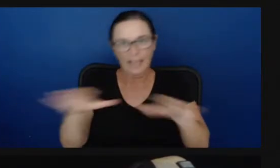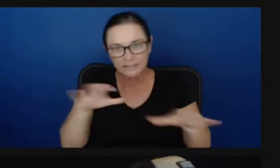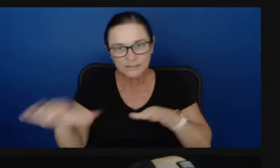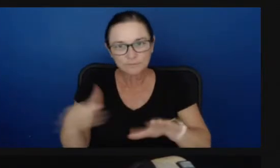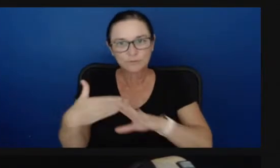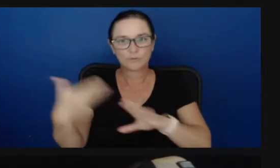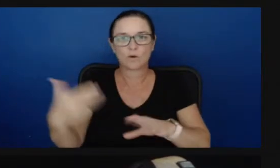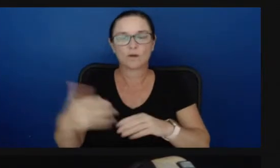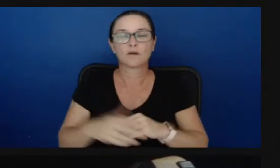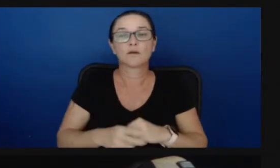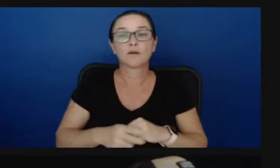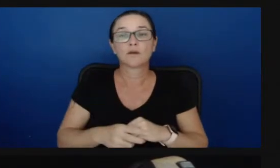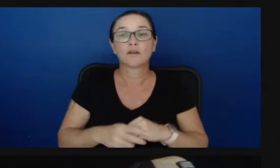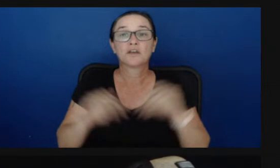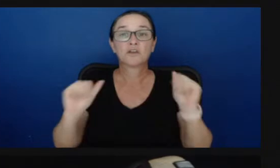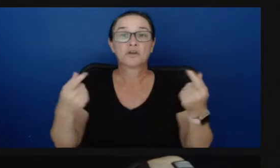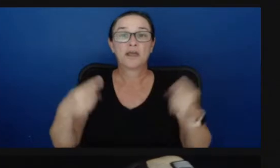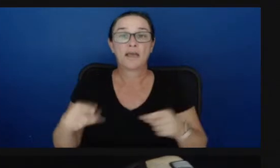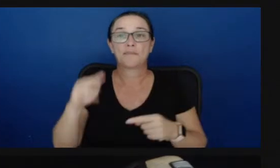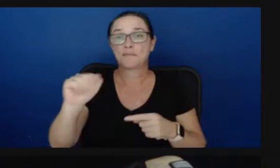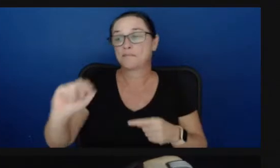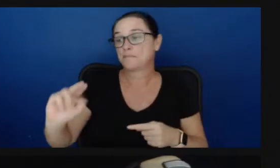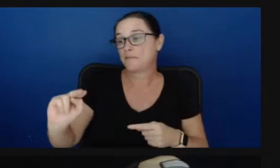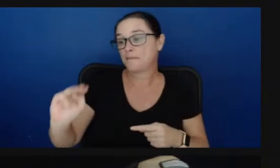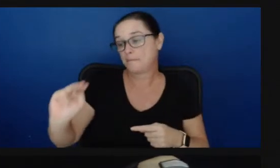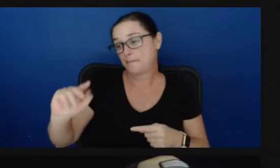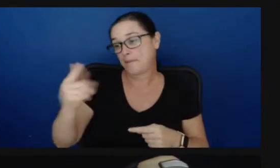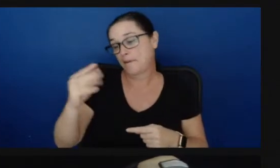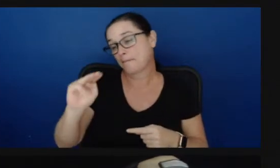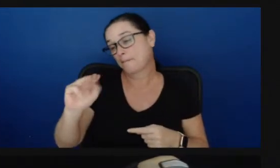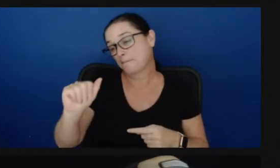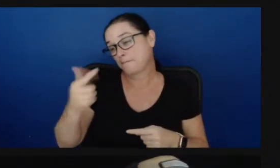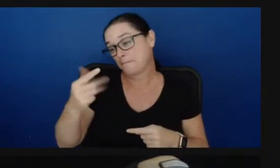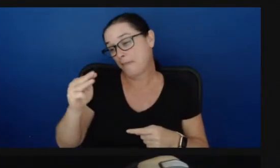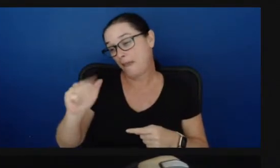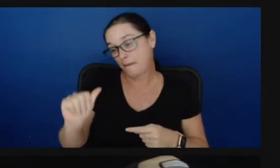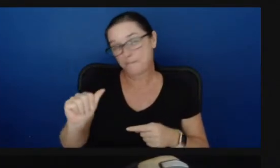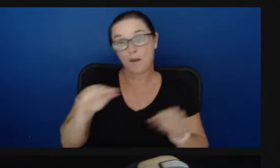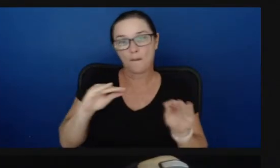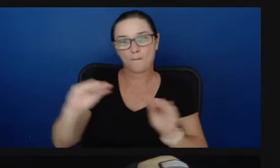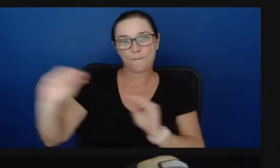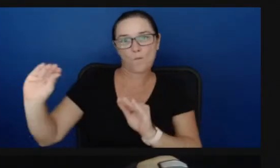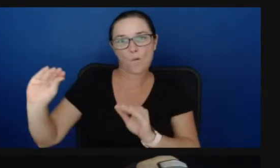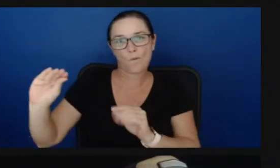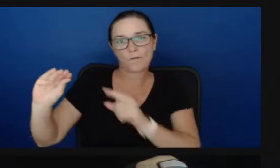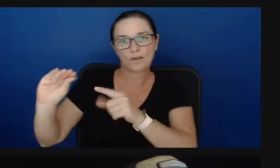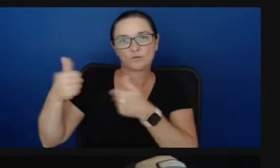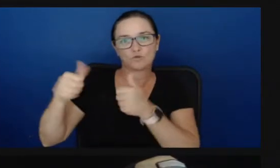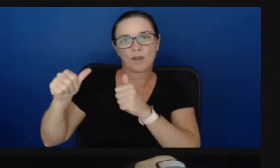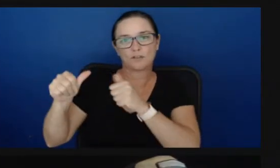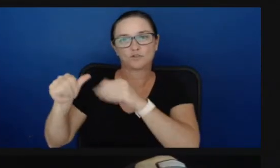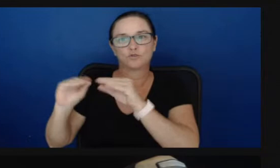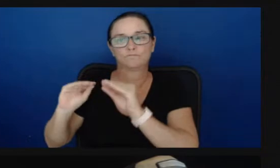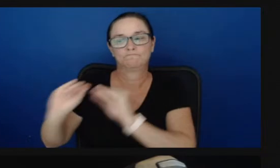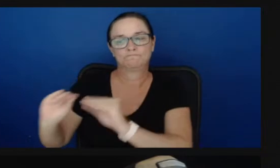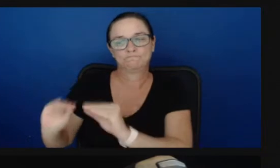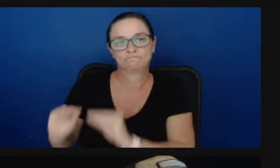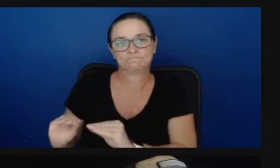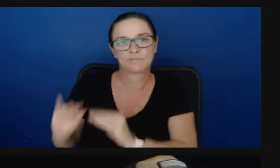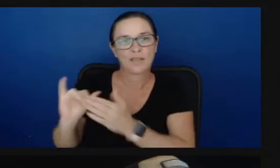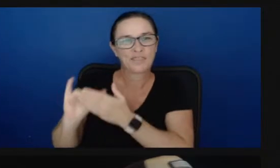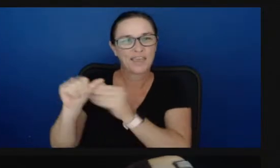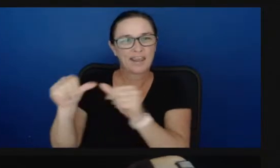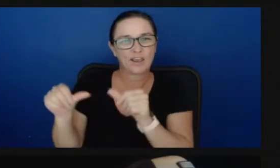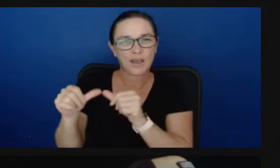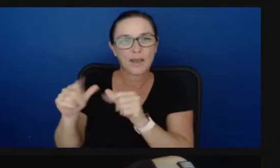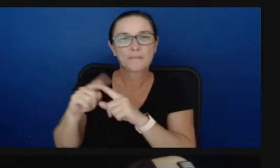It could well be that magma has come into this area as well and is trying to reoccupy some of this area. But fundamentally, we know that the East